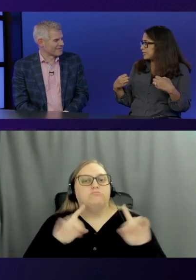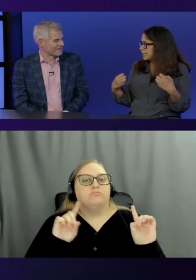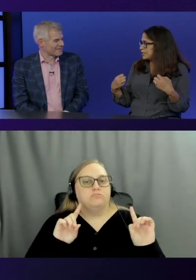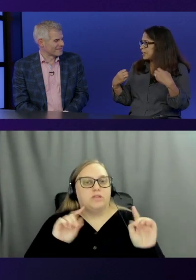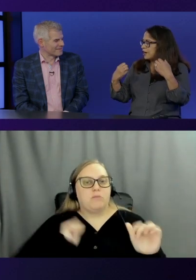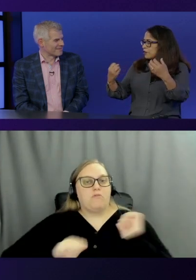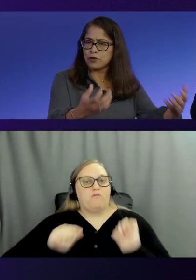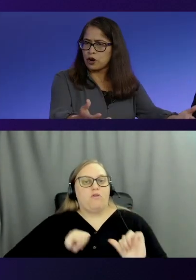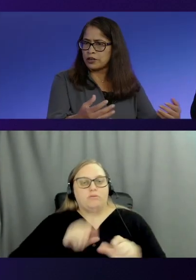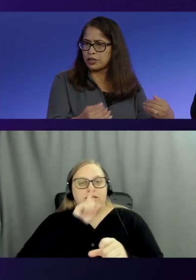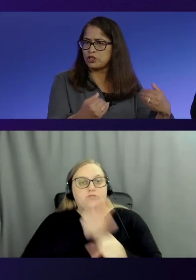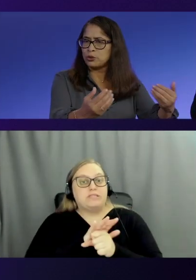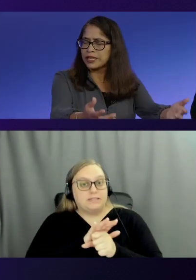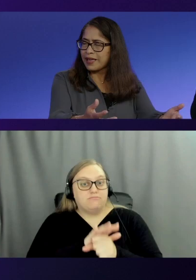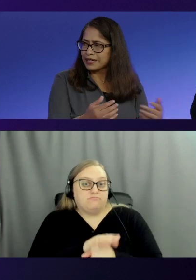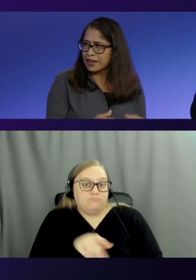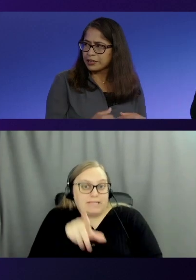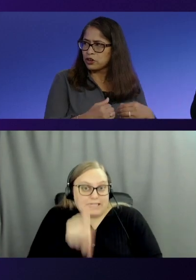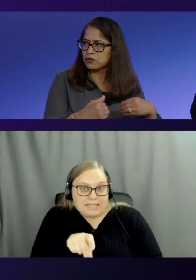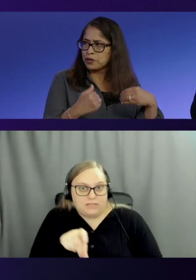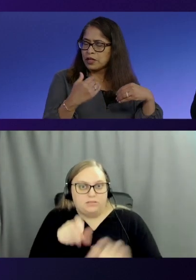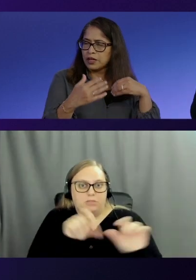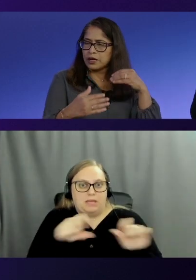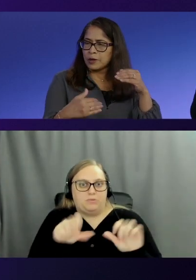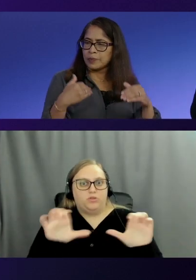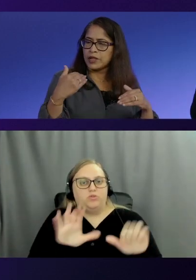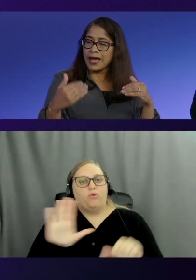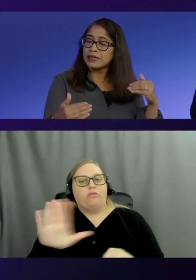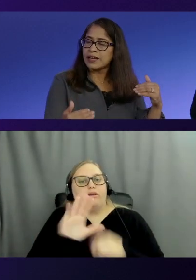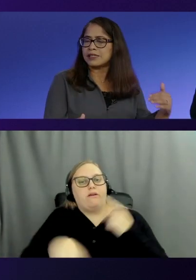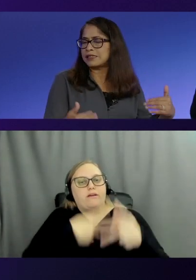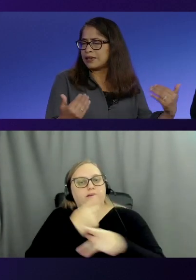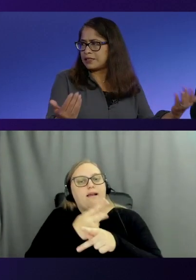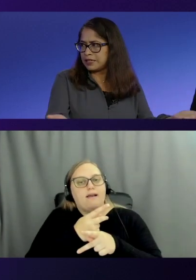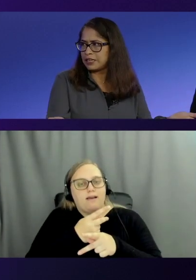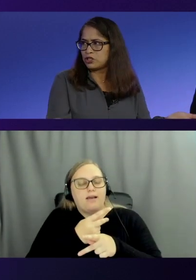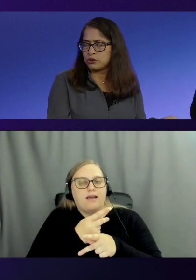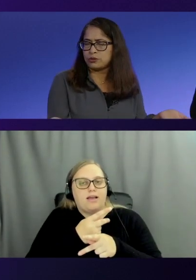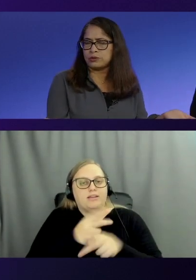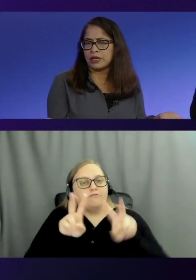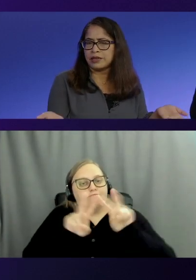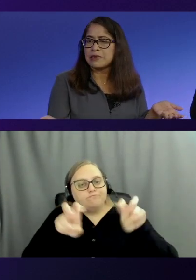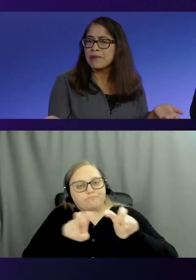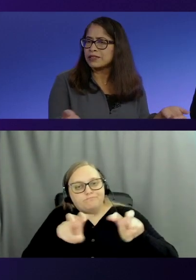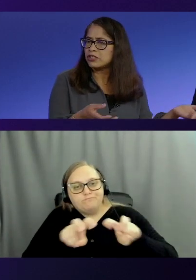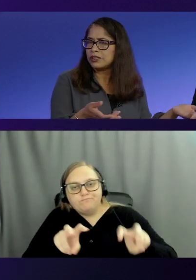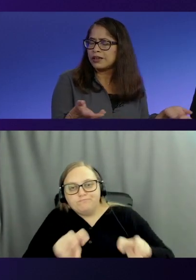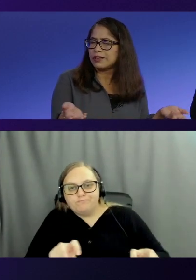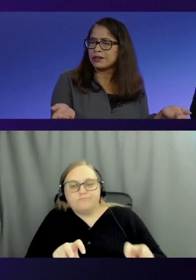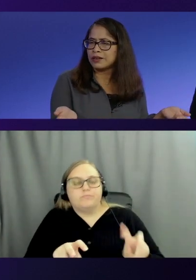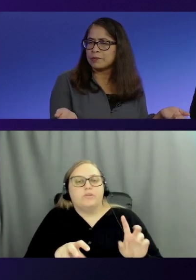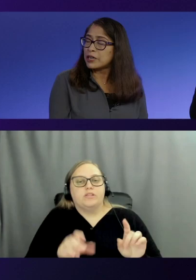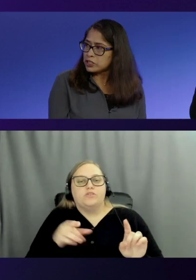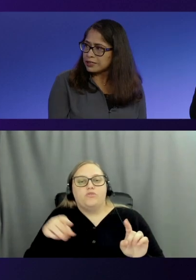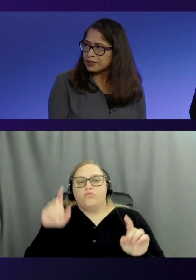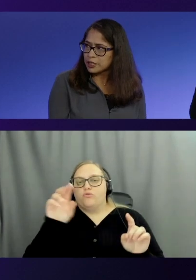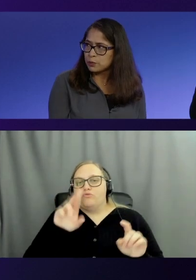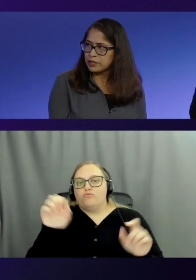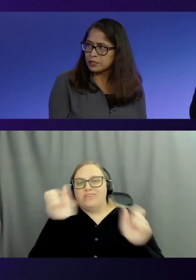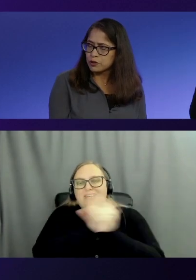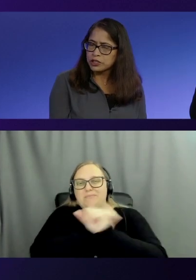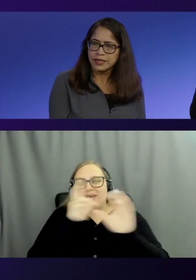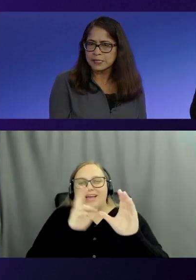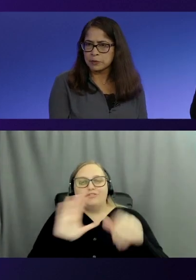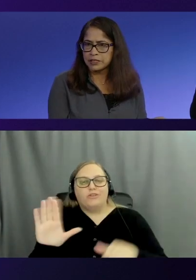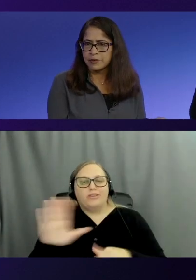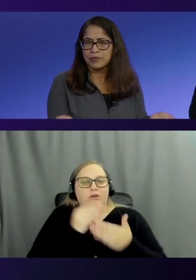that they need for doing that kind of analysis that they need to reimagine their purchasing